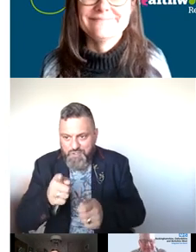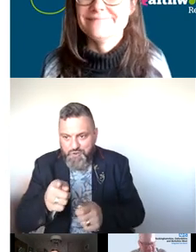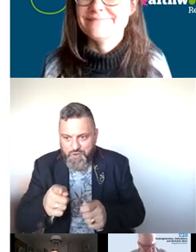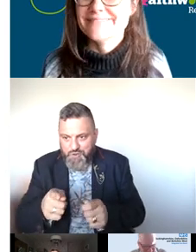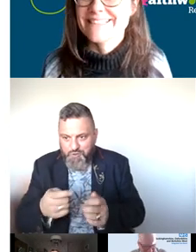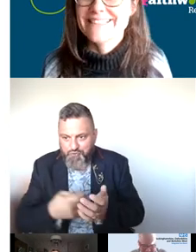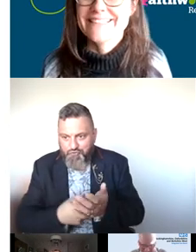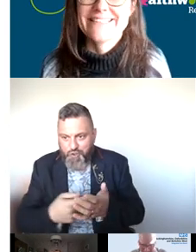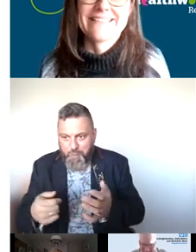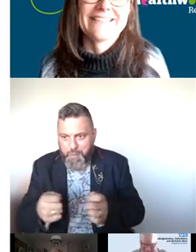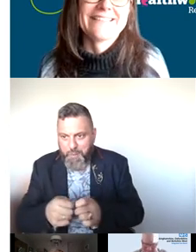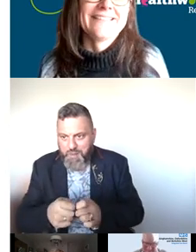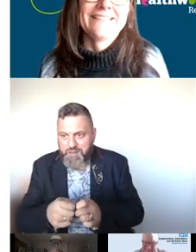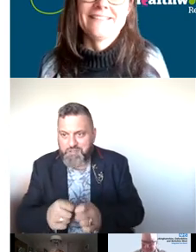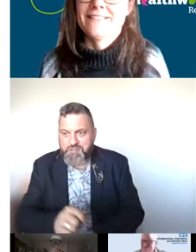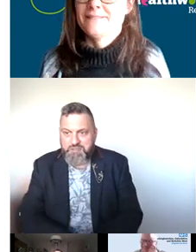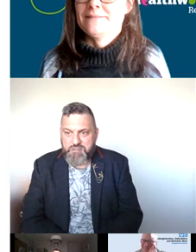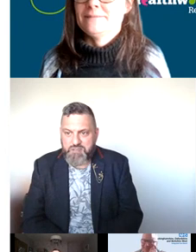That's fine.